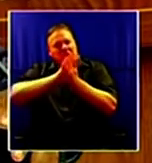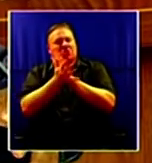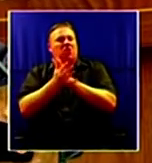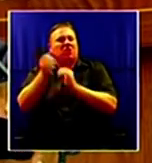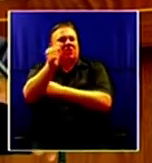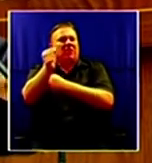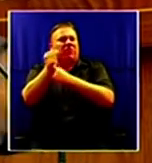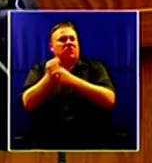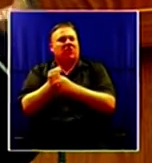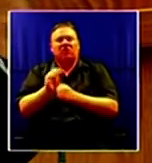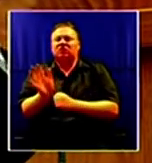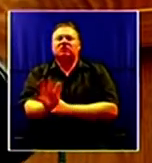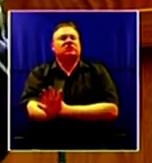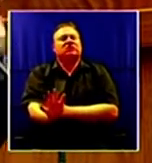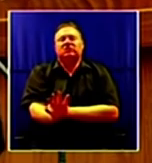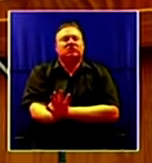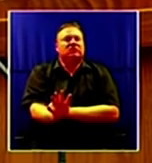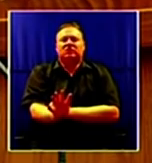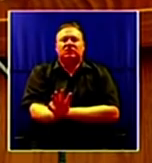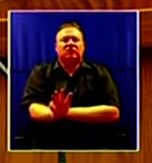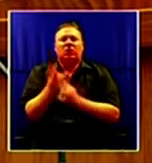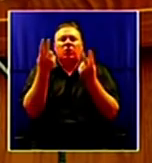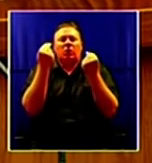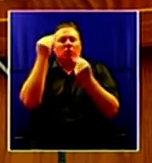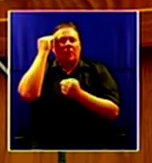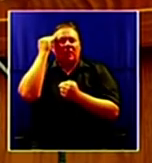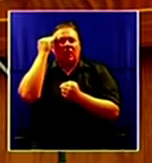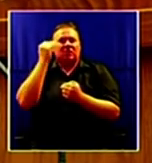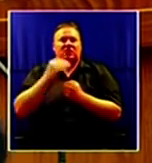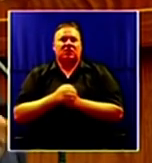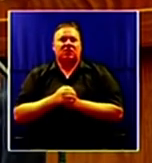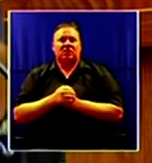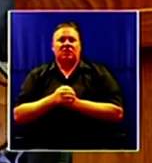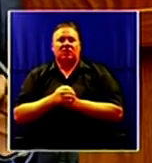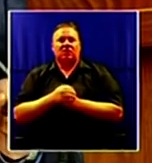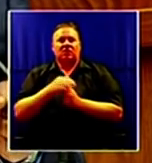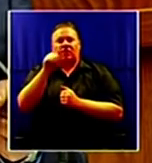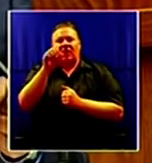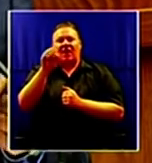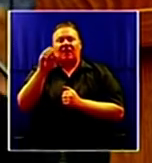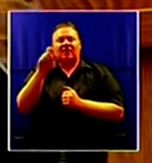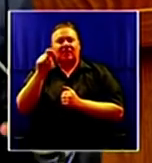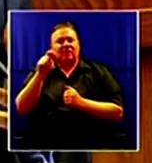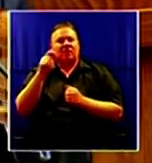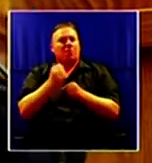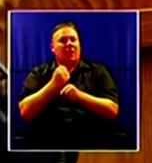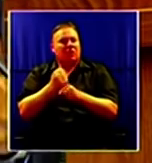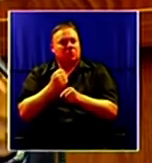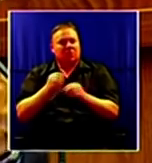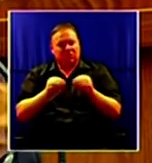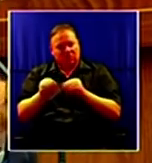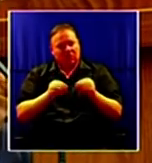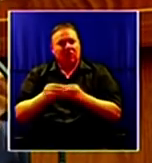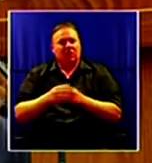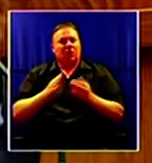infrastructure and introduce a new mentality of asset management. The communities must own